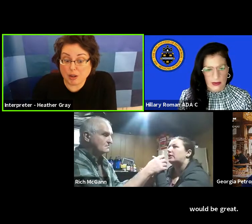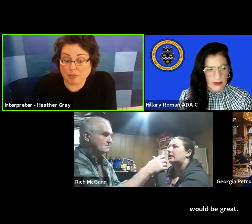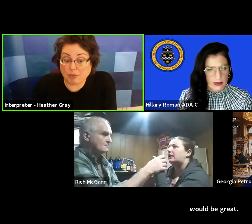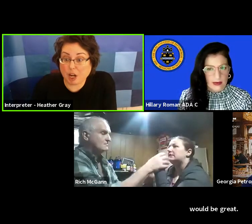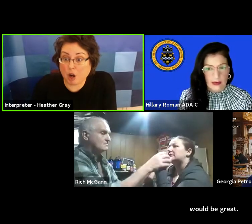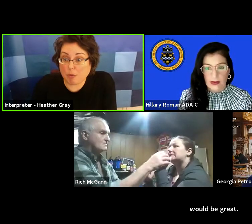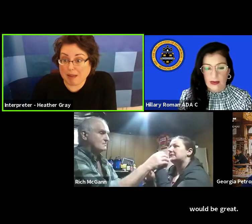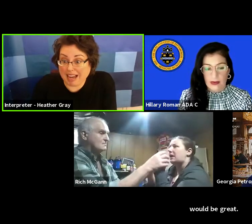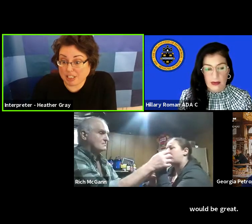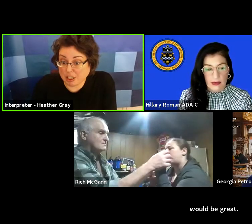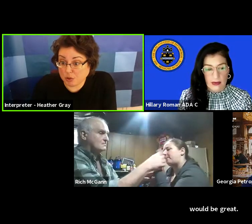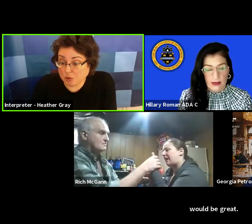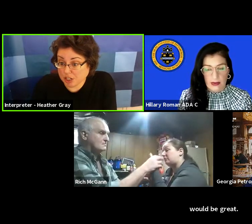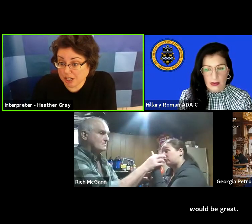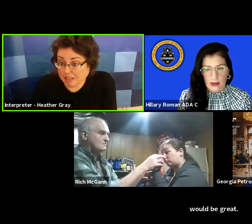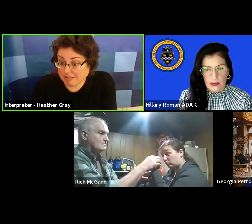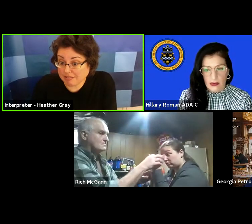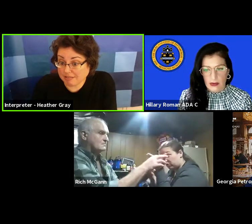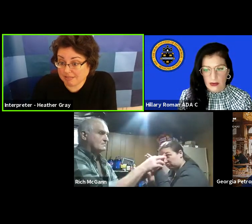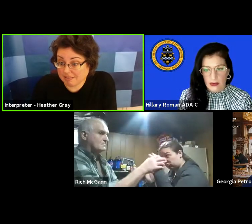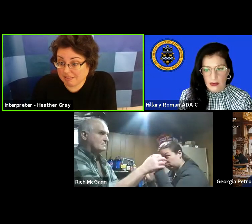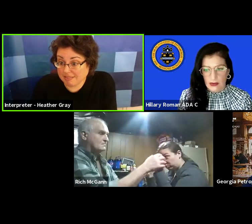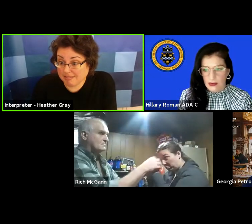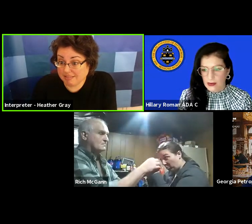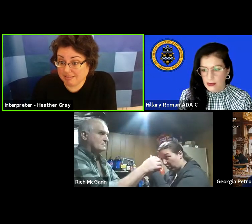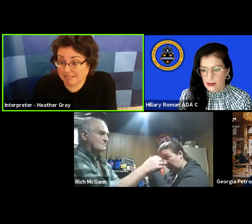So if we go back to you, Georgia.